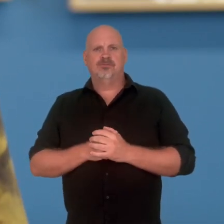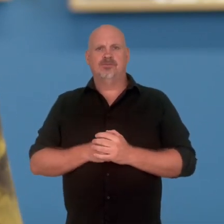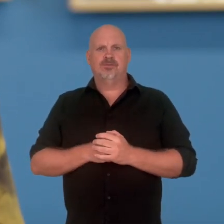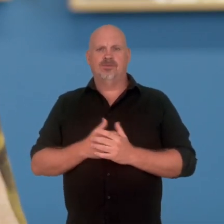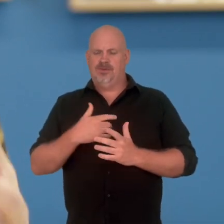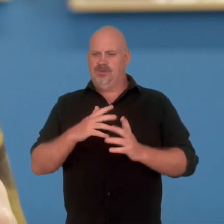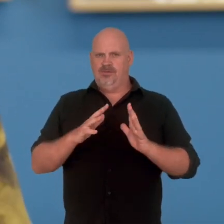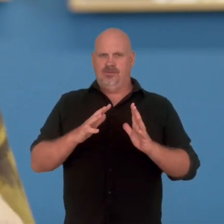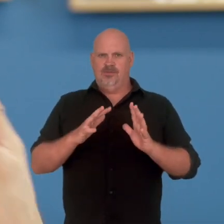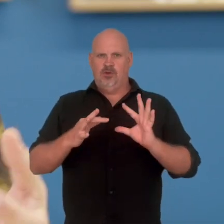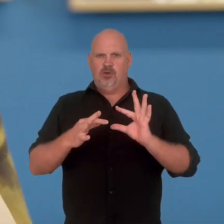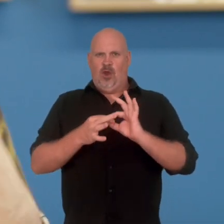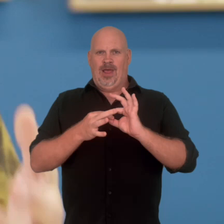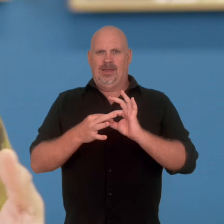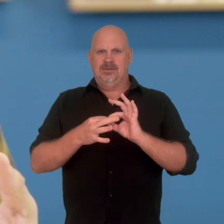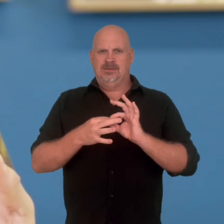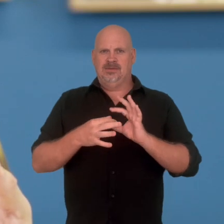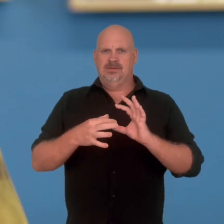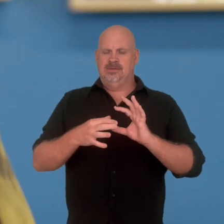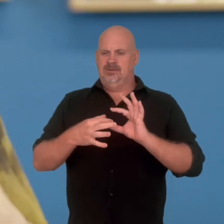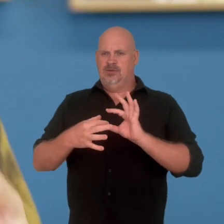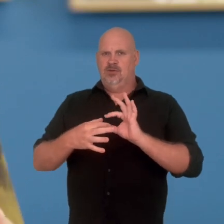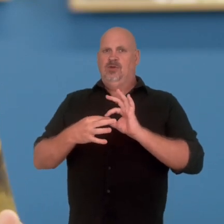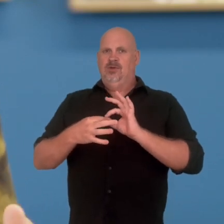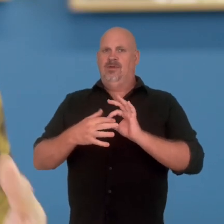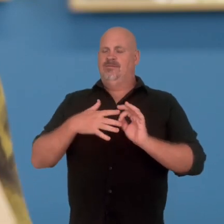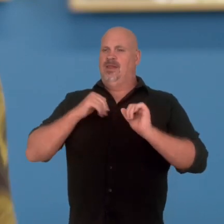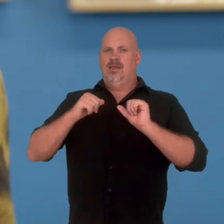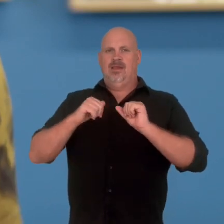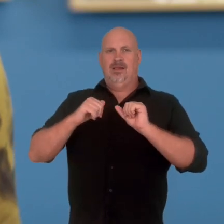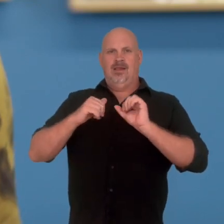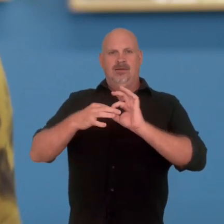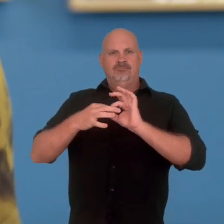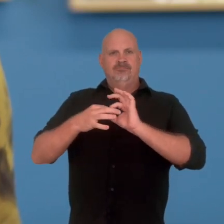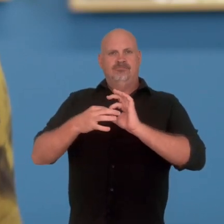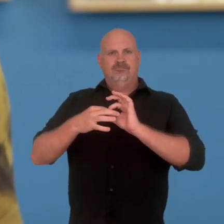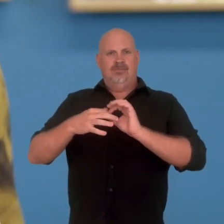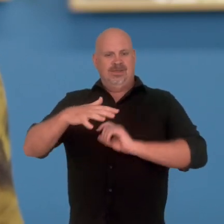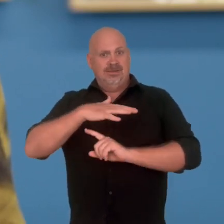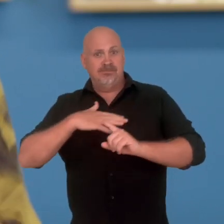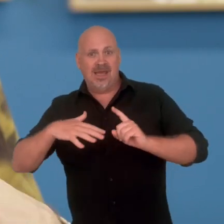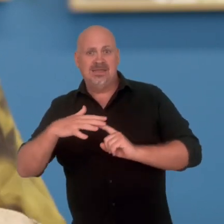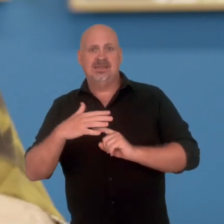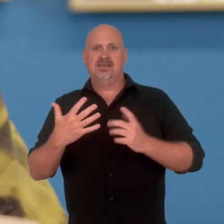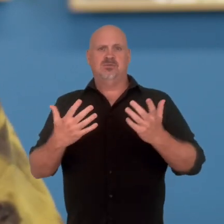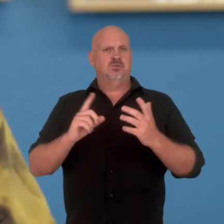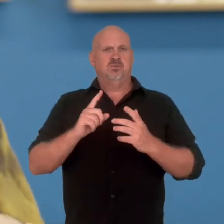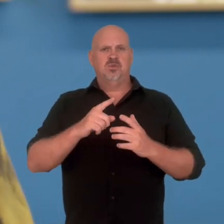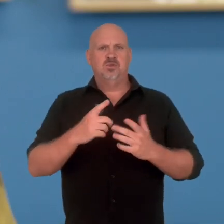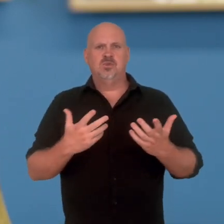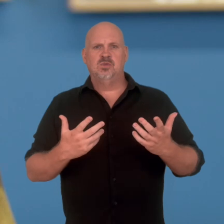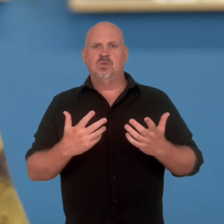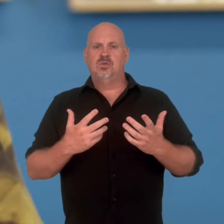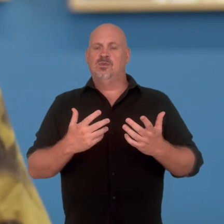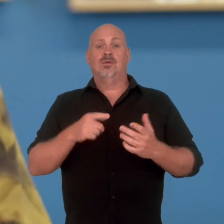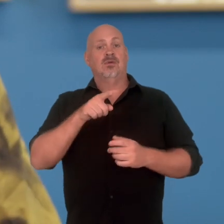two, you feel a sense of resonance. So whatever space you're in or whatever you're feeling, maybe these kind of questions can